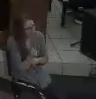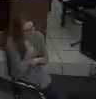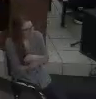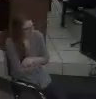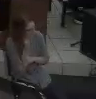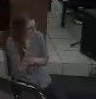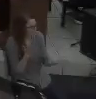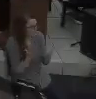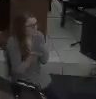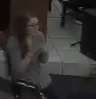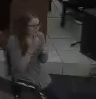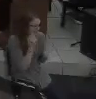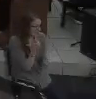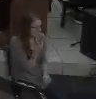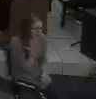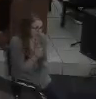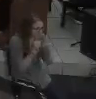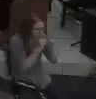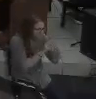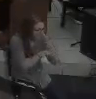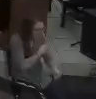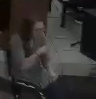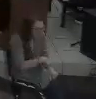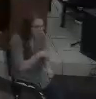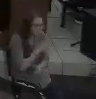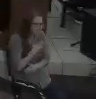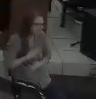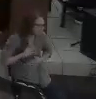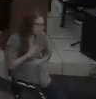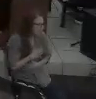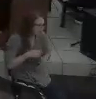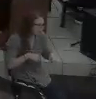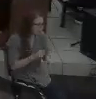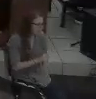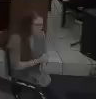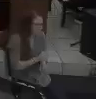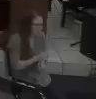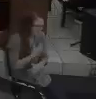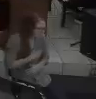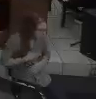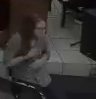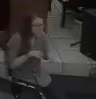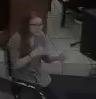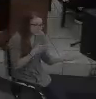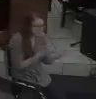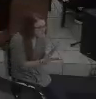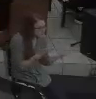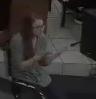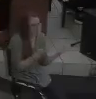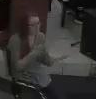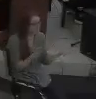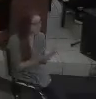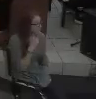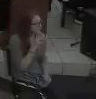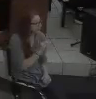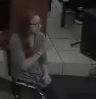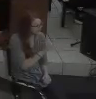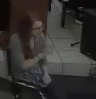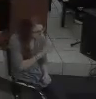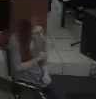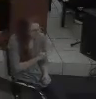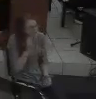to be doing it so long, but I enjoy doing it. And I enjoy doing it. It's service, and it's service for MCCDC, service